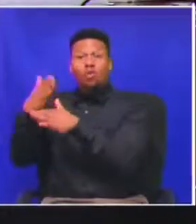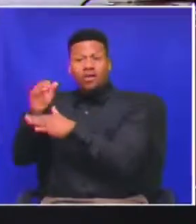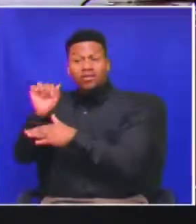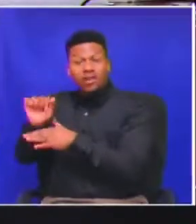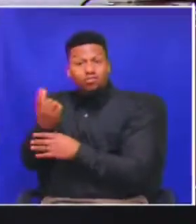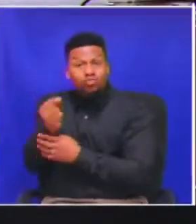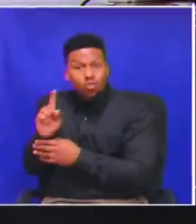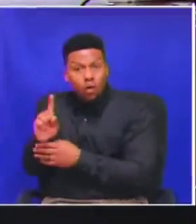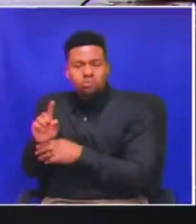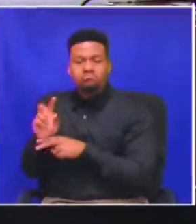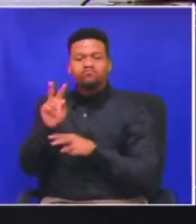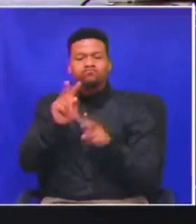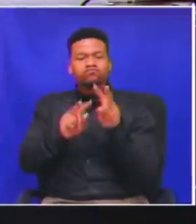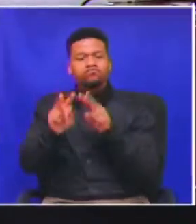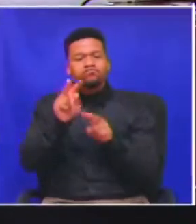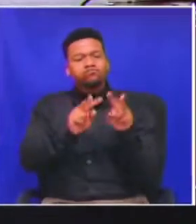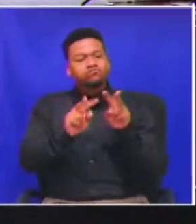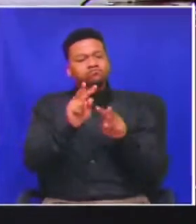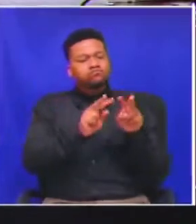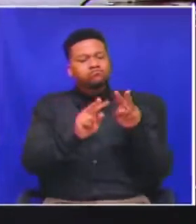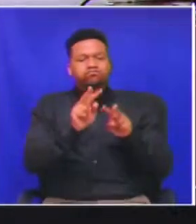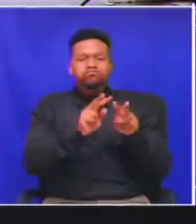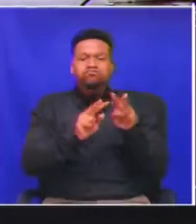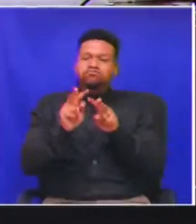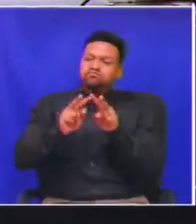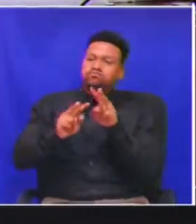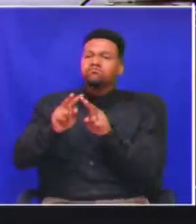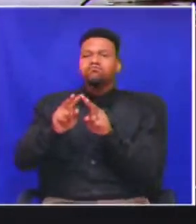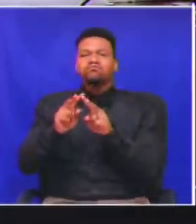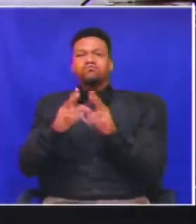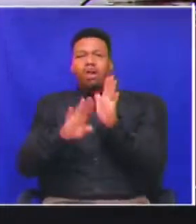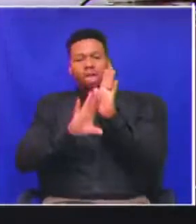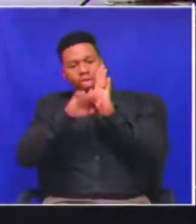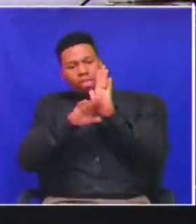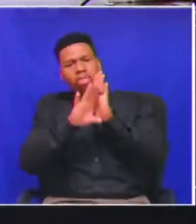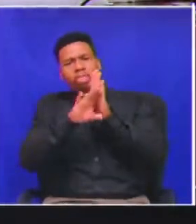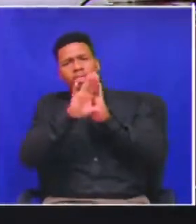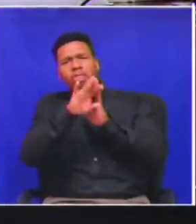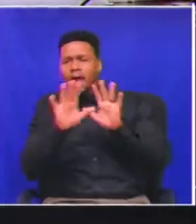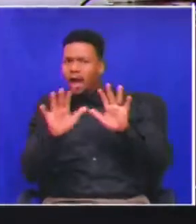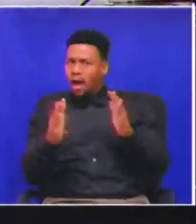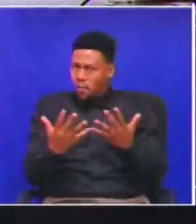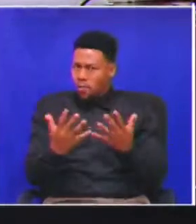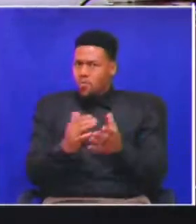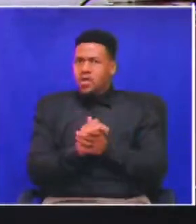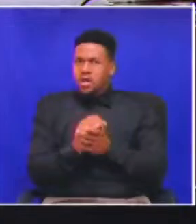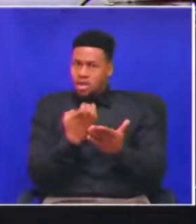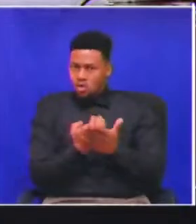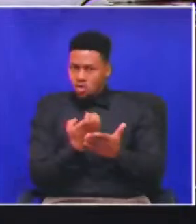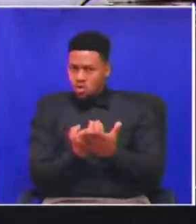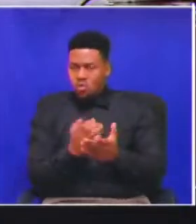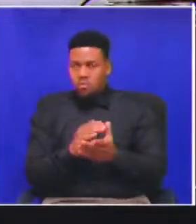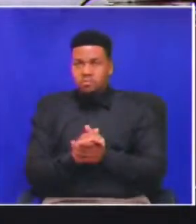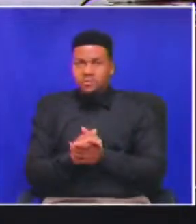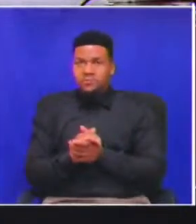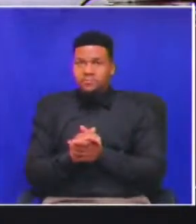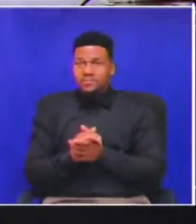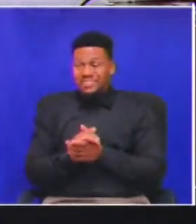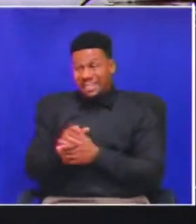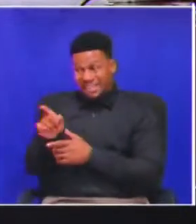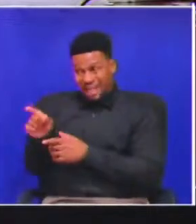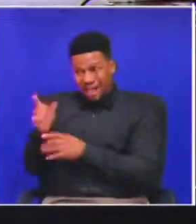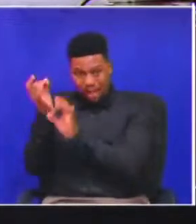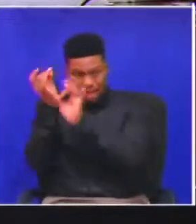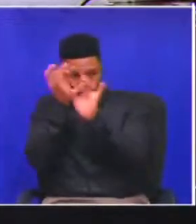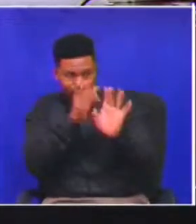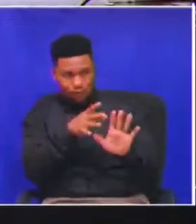also ensure that policymakers do pay attention to the issue of inequality. It is